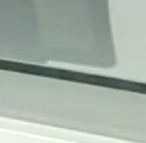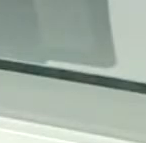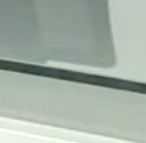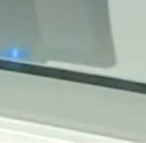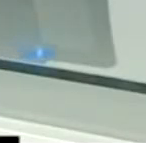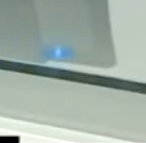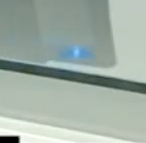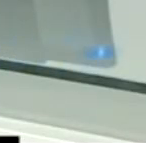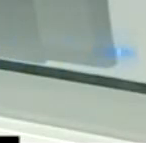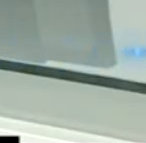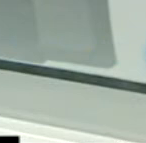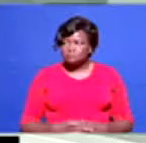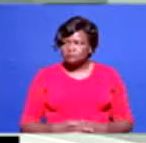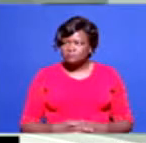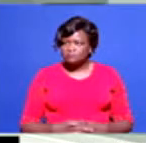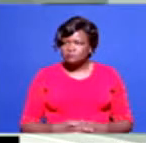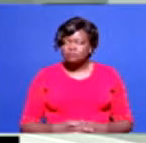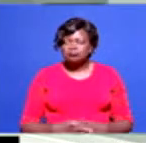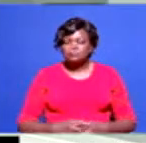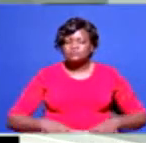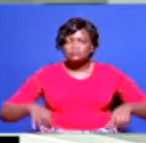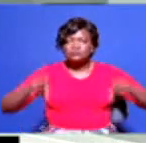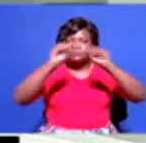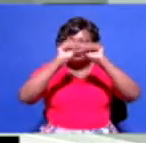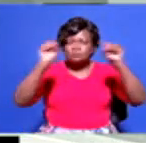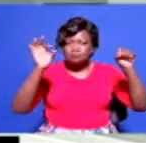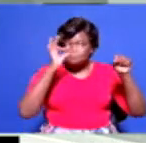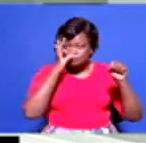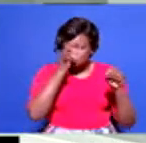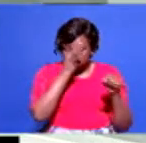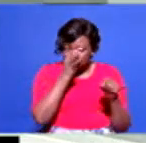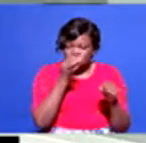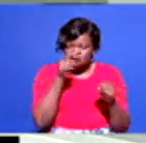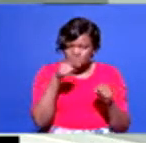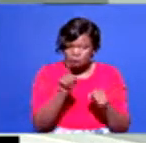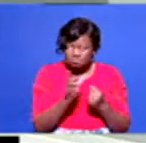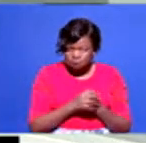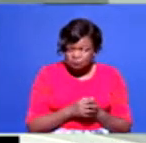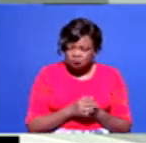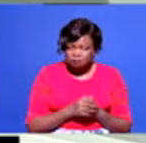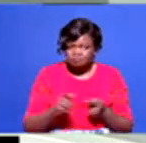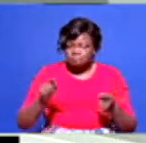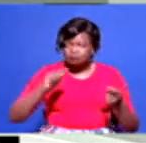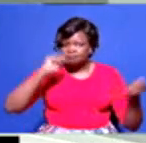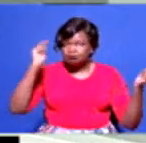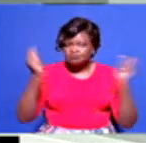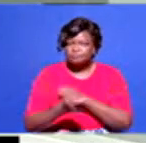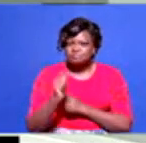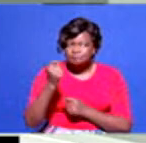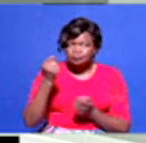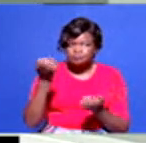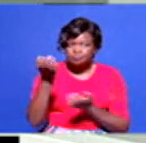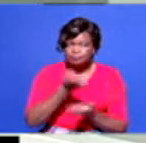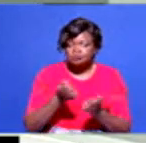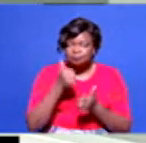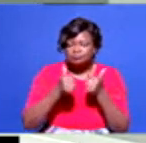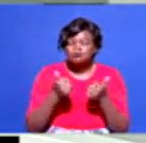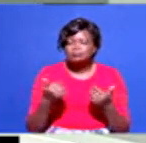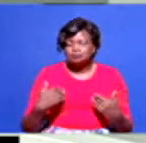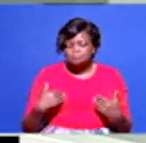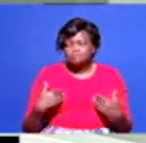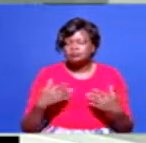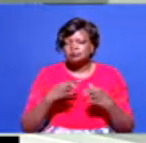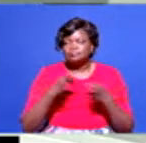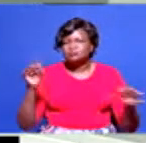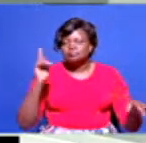Welcome back. Now, the late President Mwai Kibaki is credited with turning around the Kenyan economy, which had faced years of